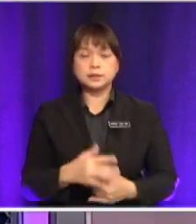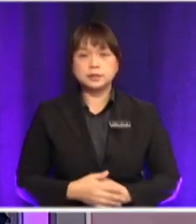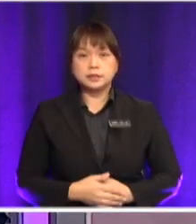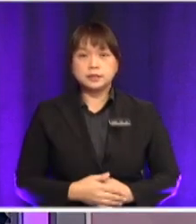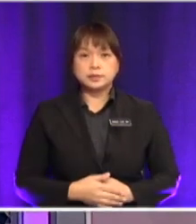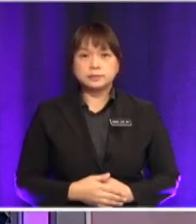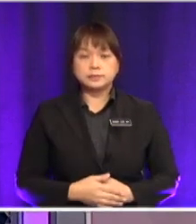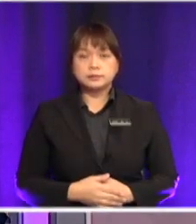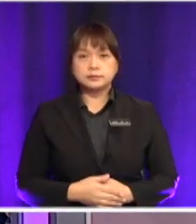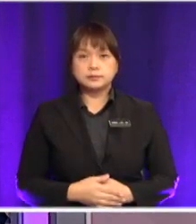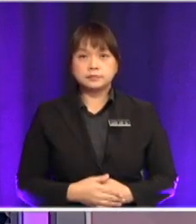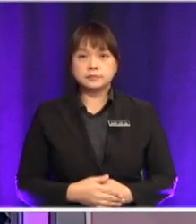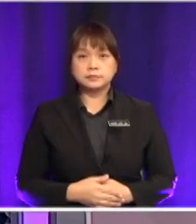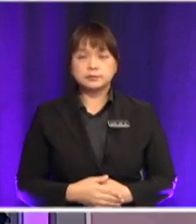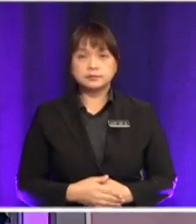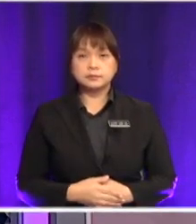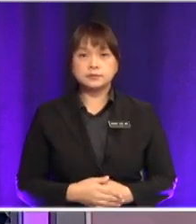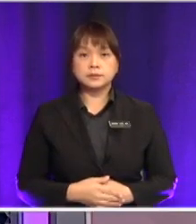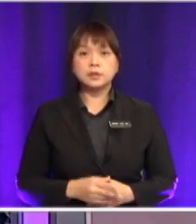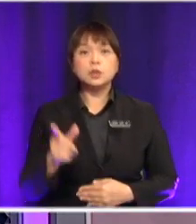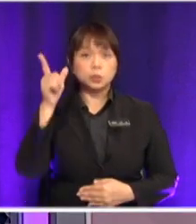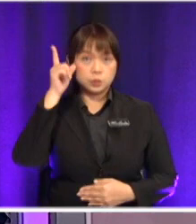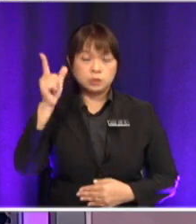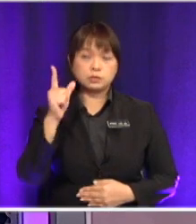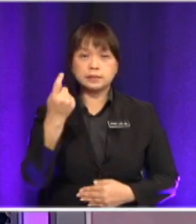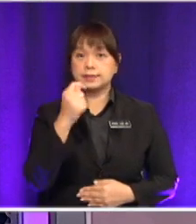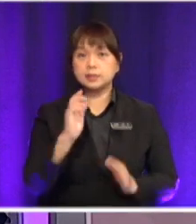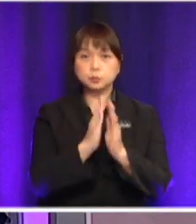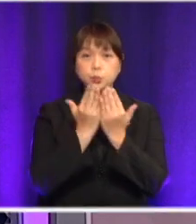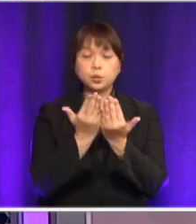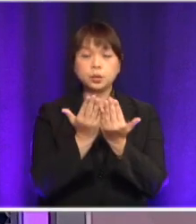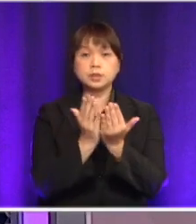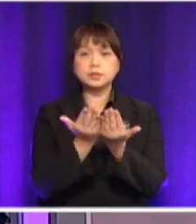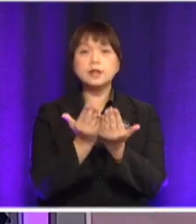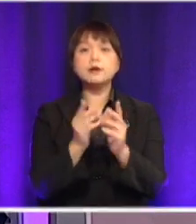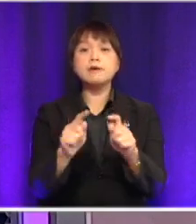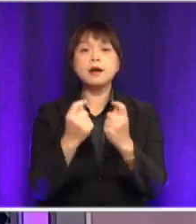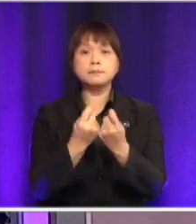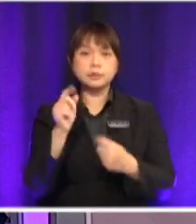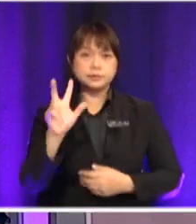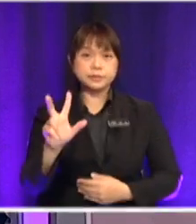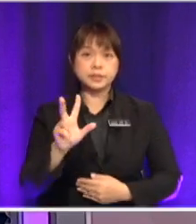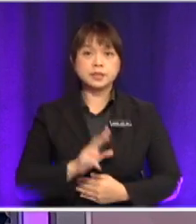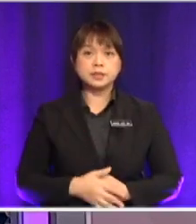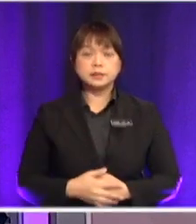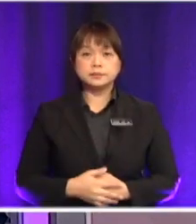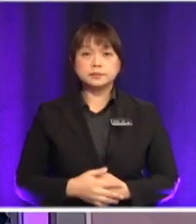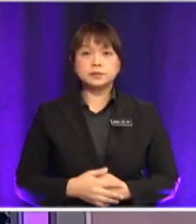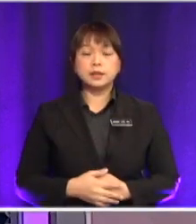9 in our close-up textbook, and we are focusing on high